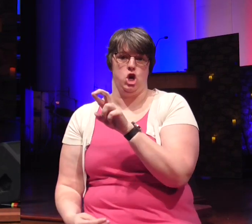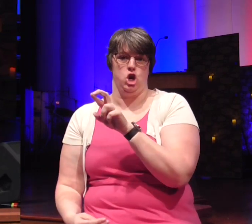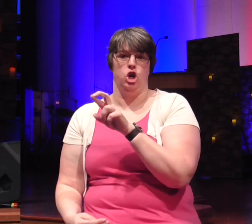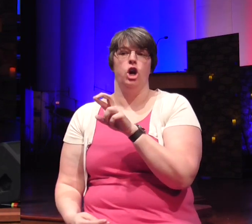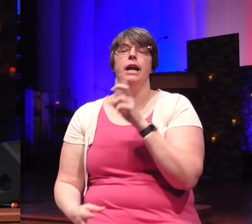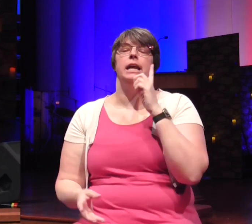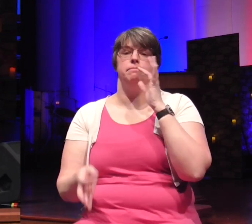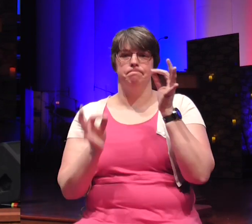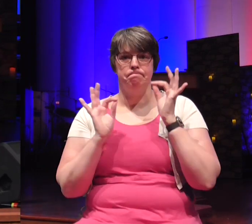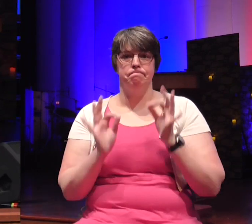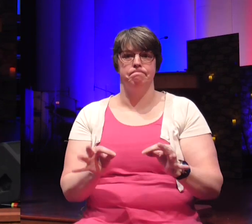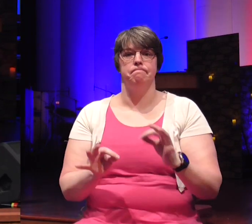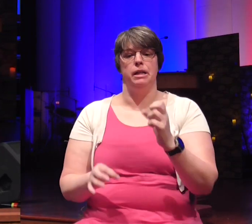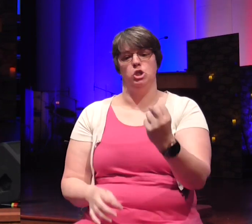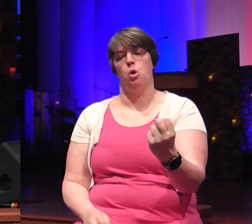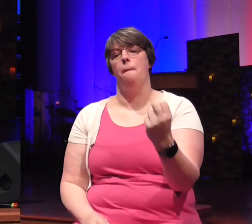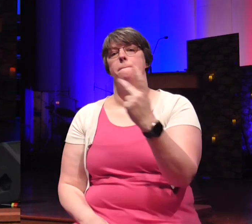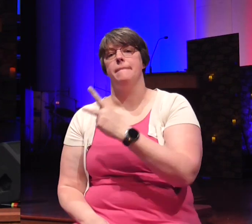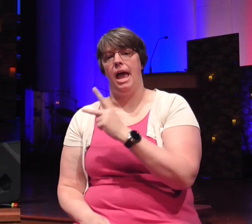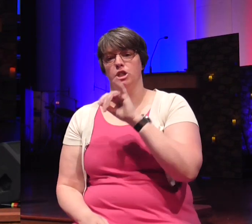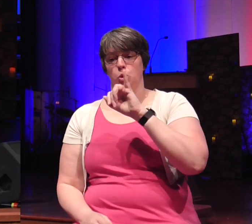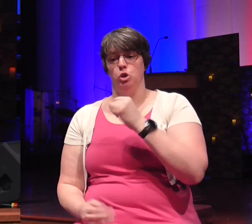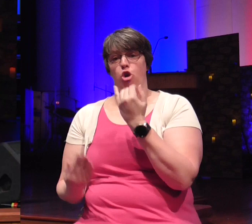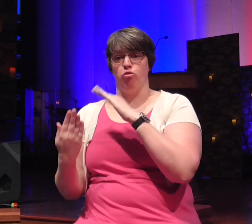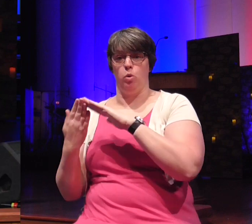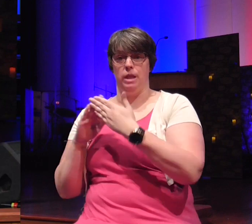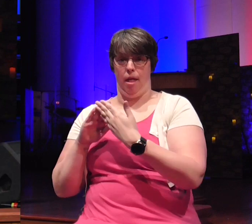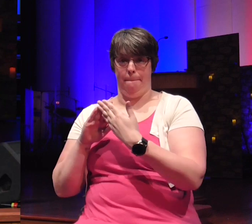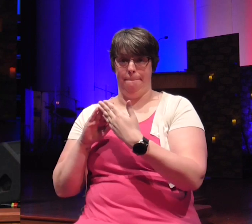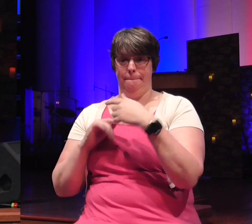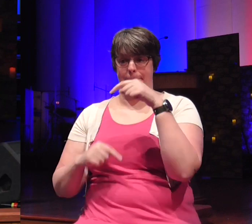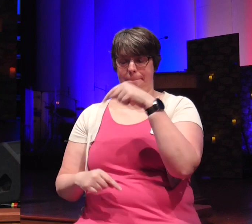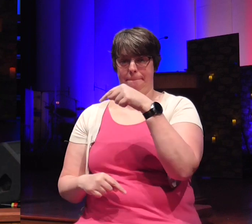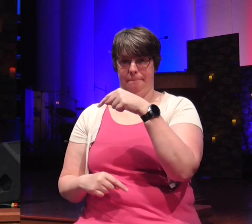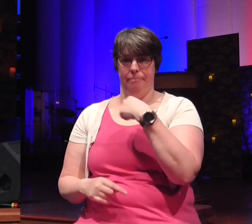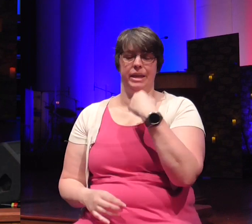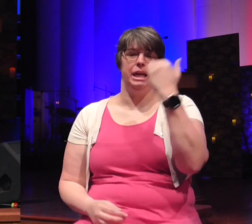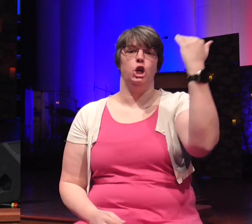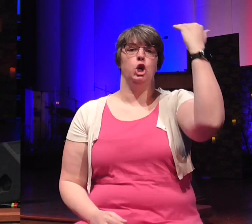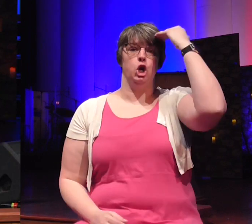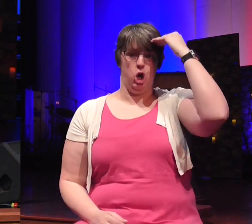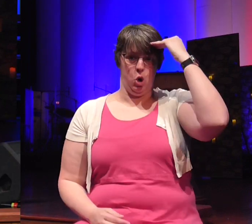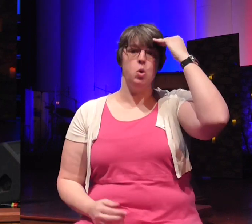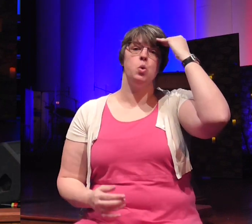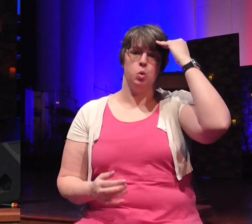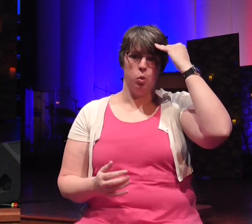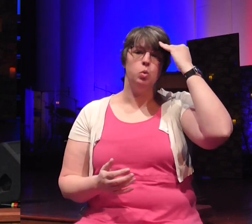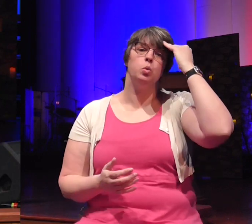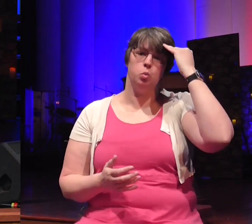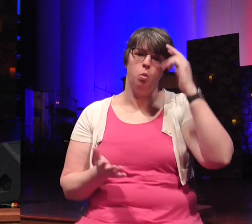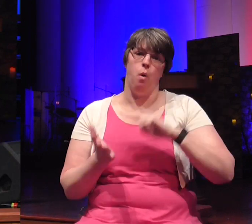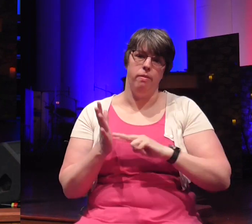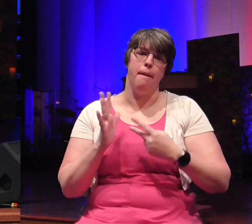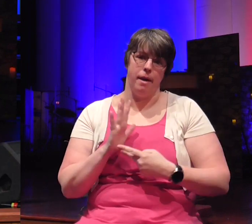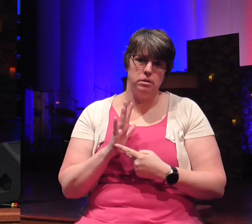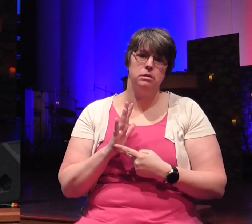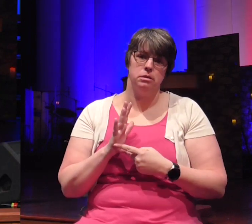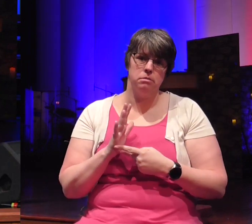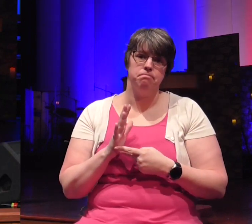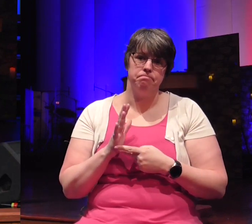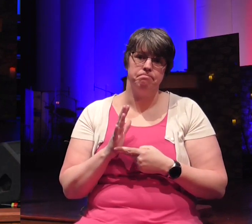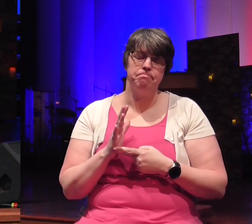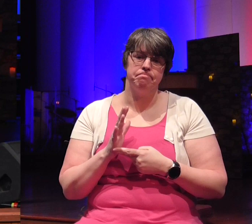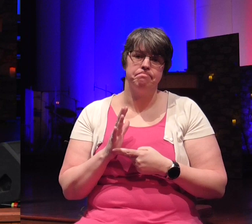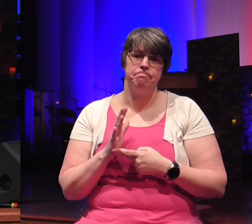into Jerusalem anyway, knowing that it would surely mean his demise. But he